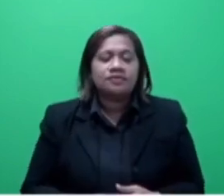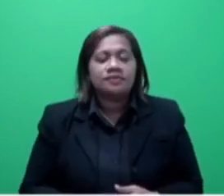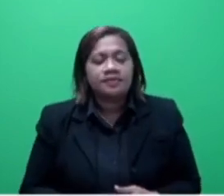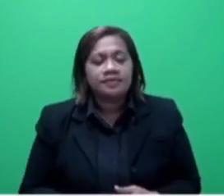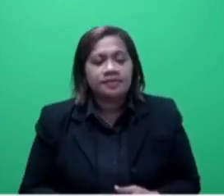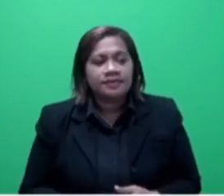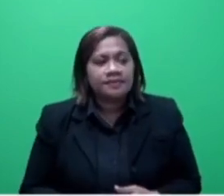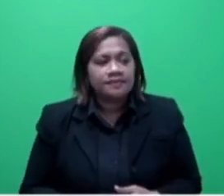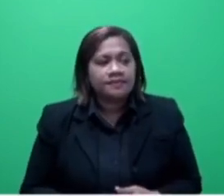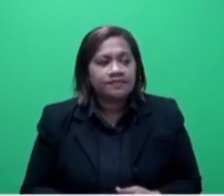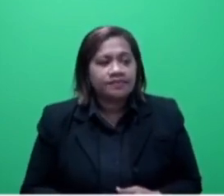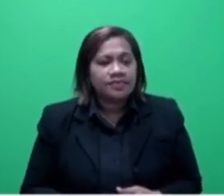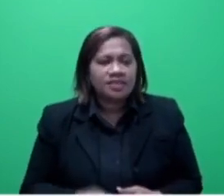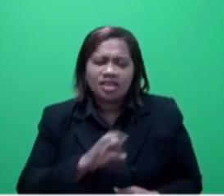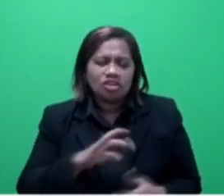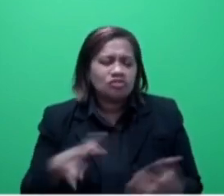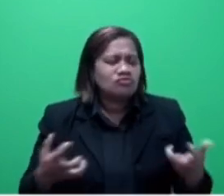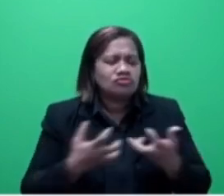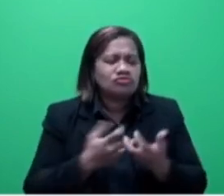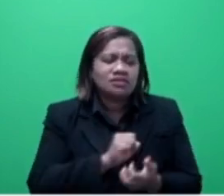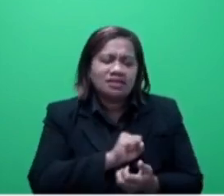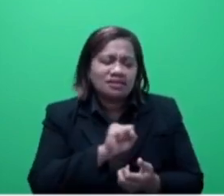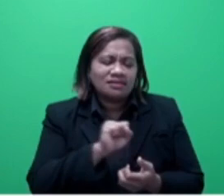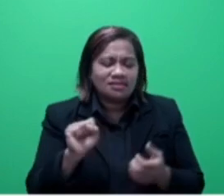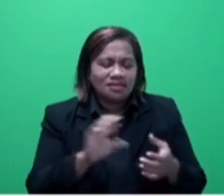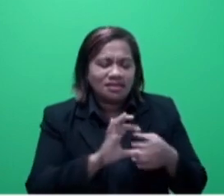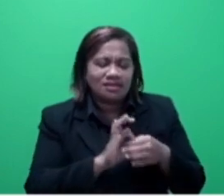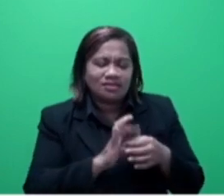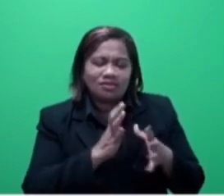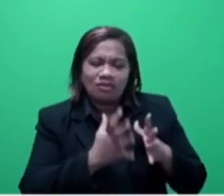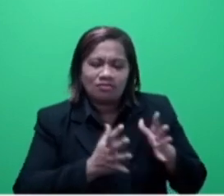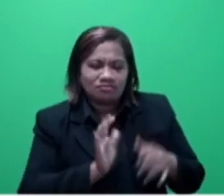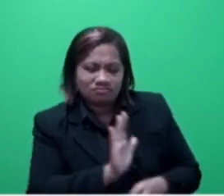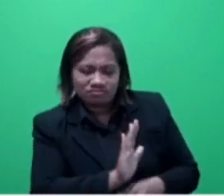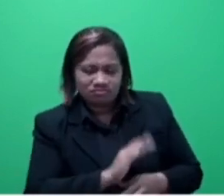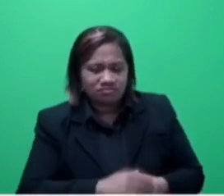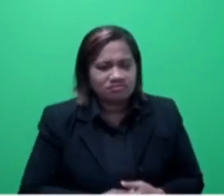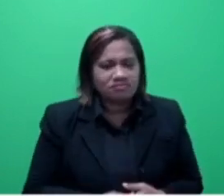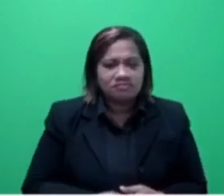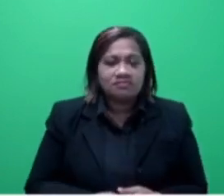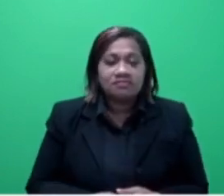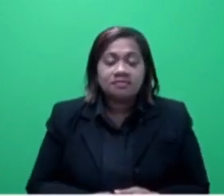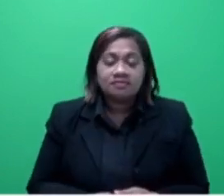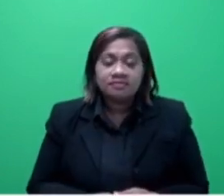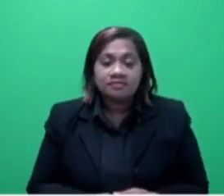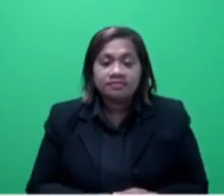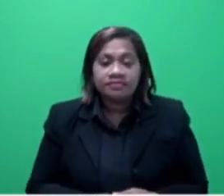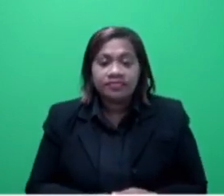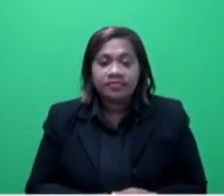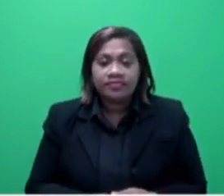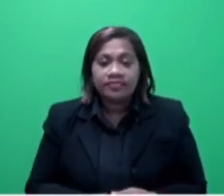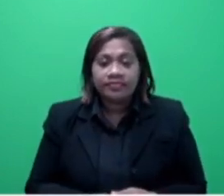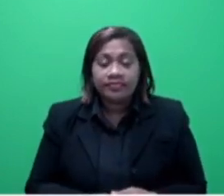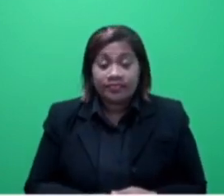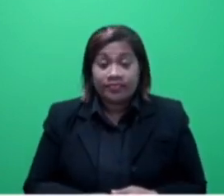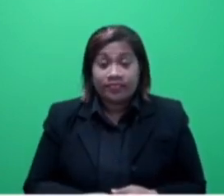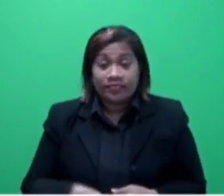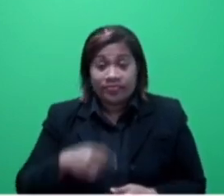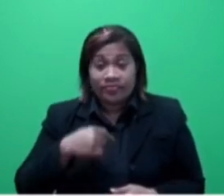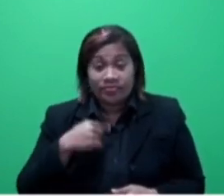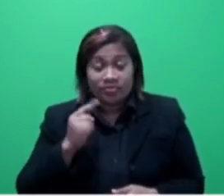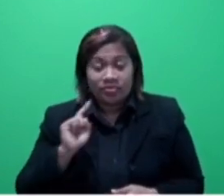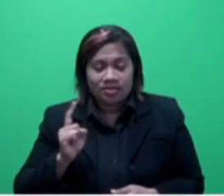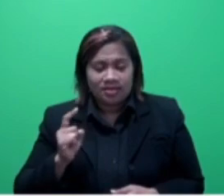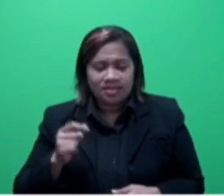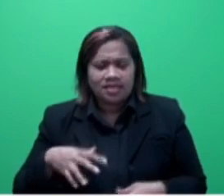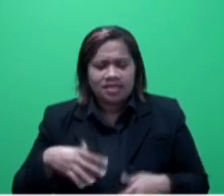agenda at the moment. Honourable Speaker, sir, I had a figure mentioned that the government had provided a